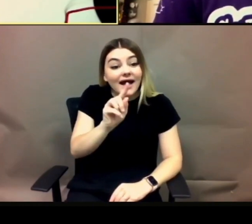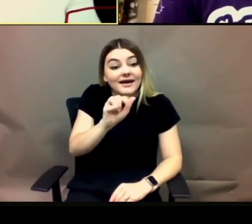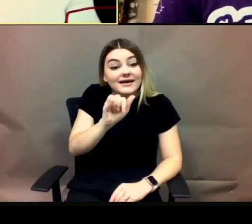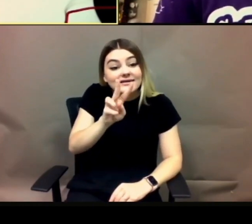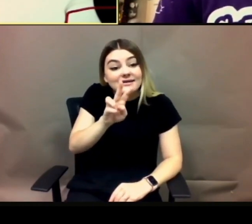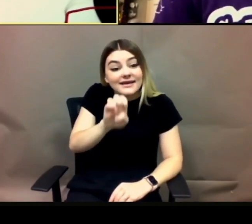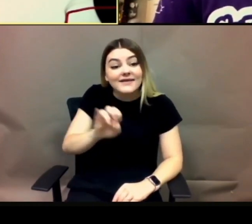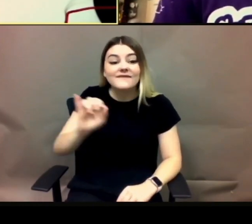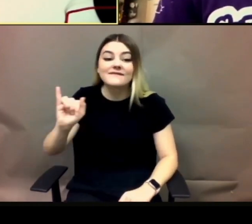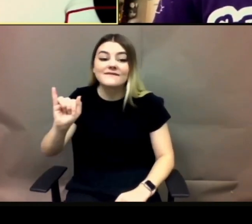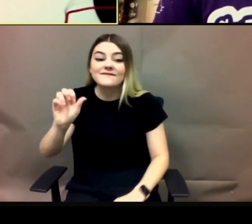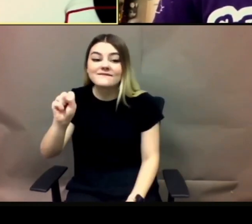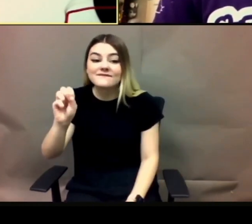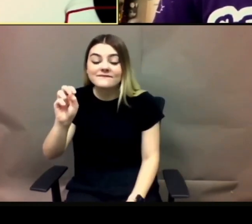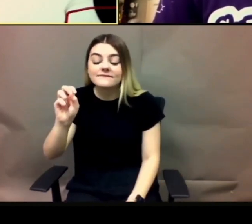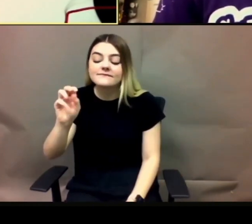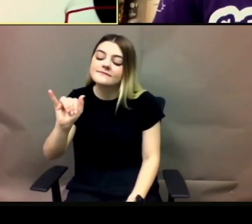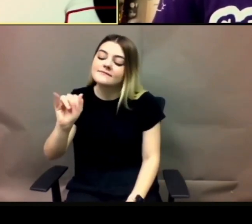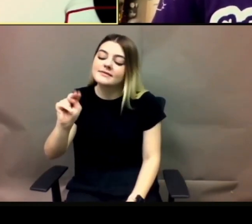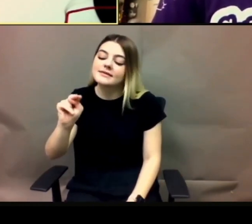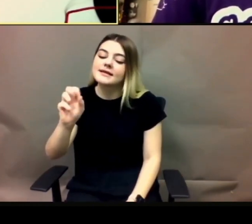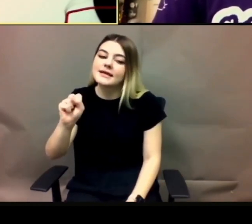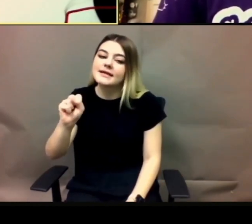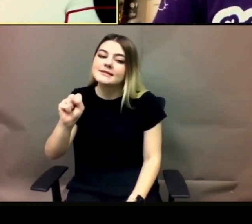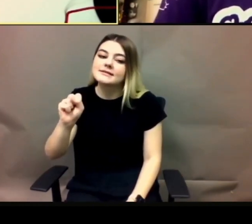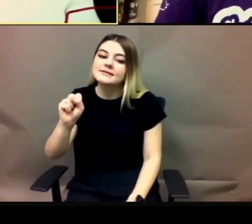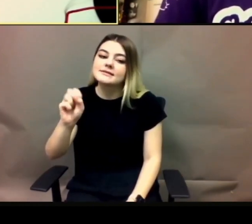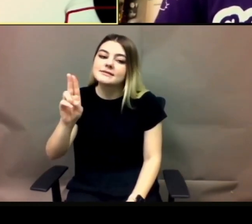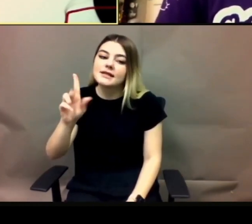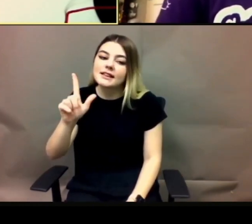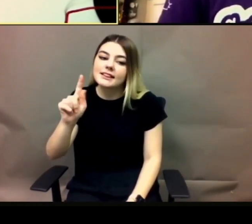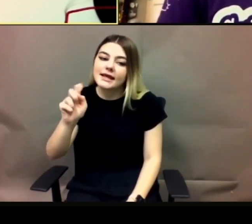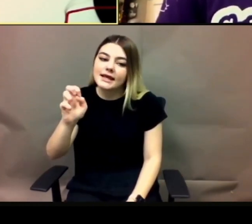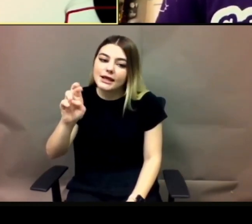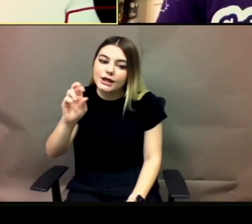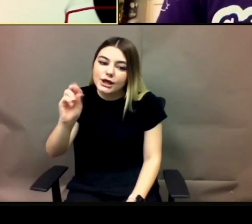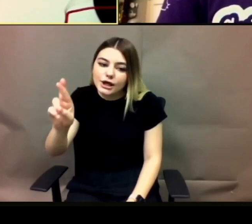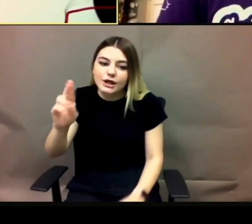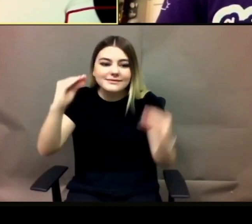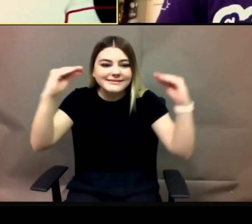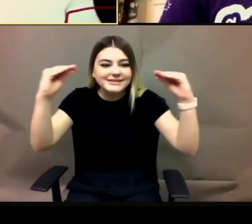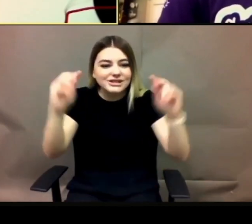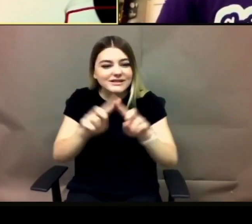it's the same as the arcade button. And those buttons are really cool. If someone's asking where to get them,